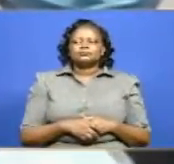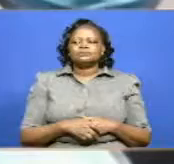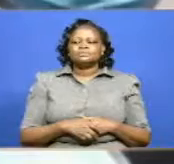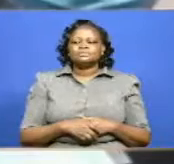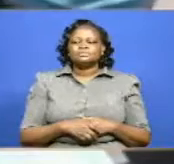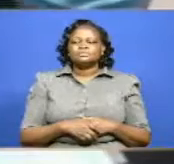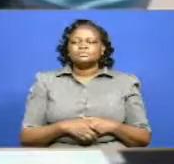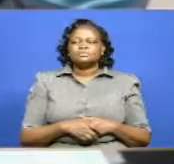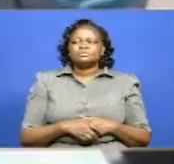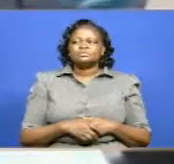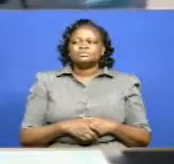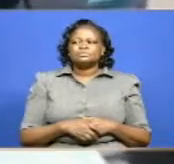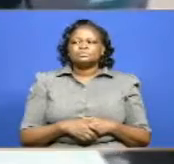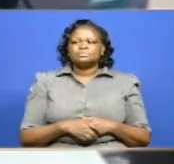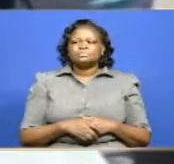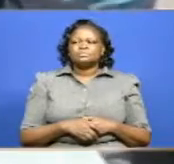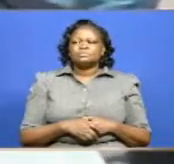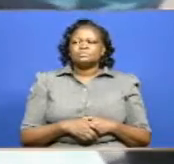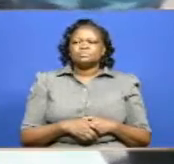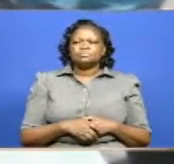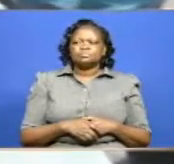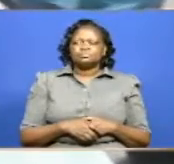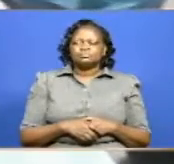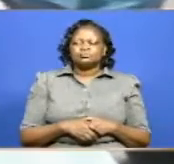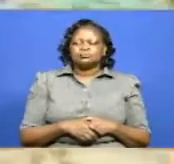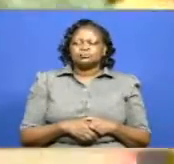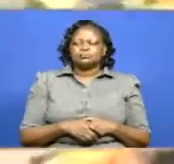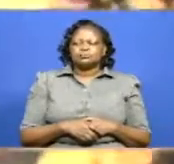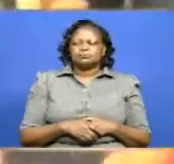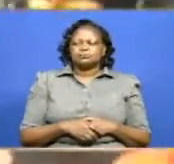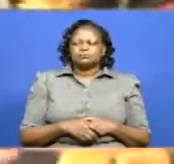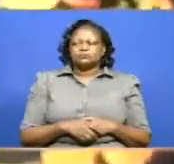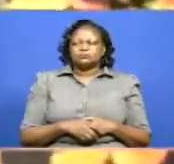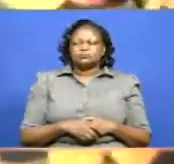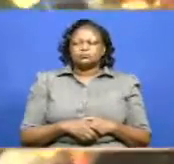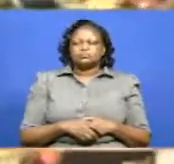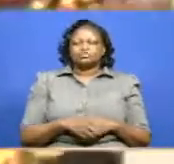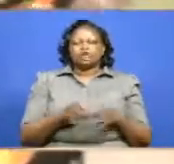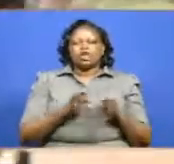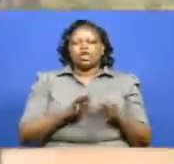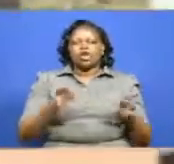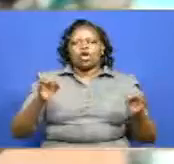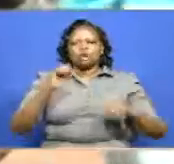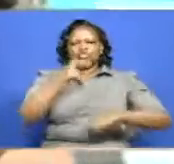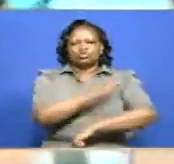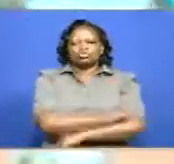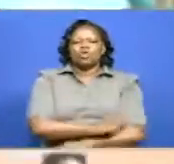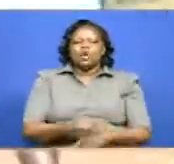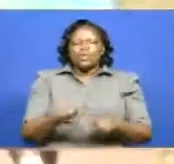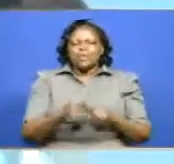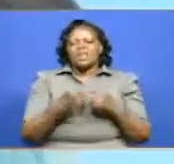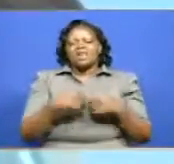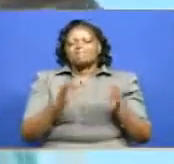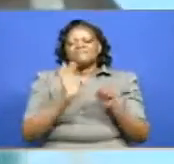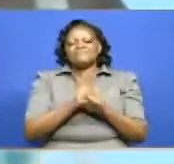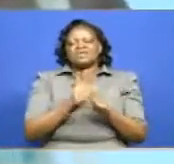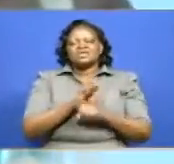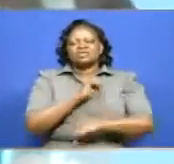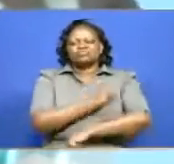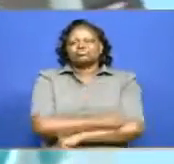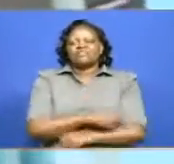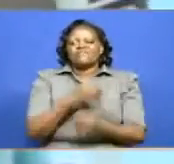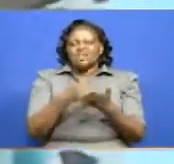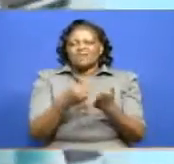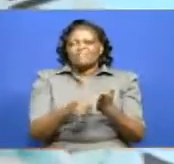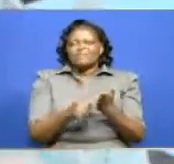pays for all children, both in public and private schools. The long school break left many schools financially crippled, with